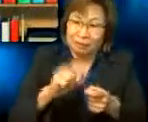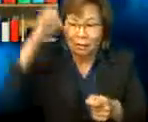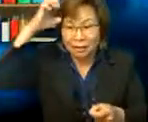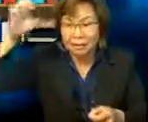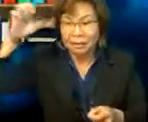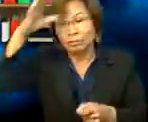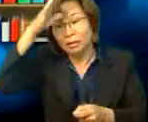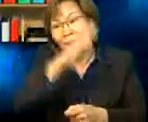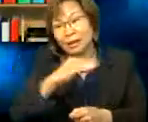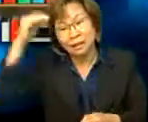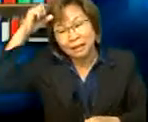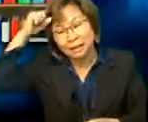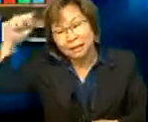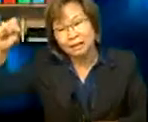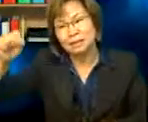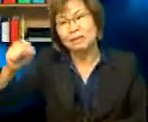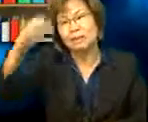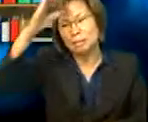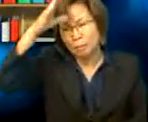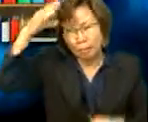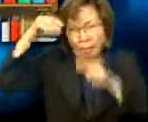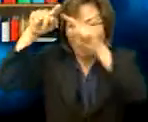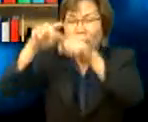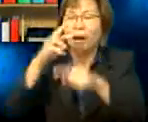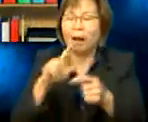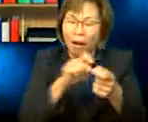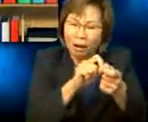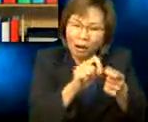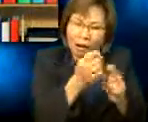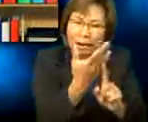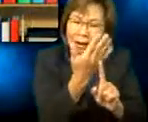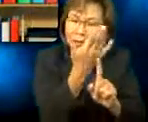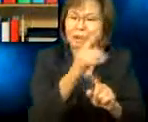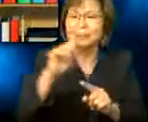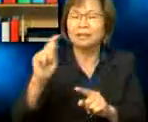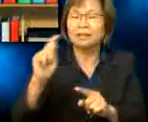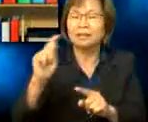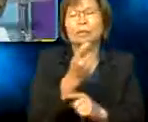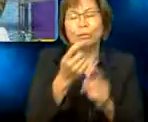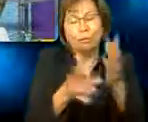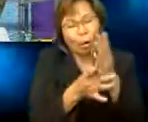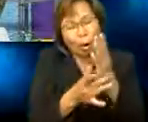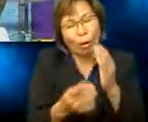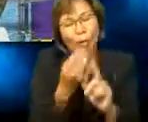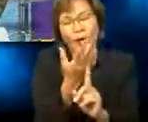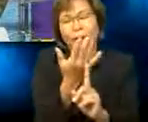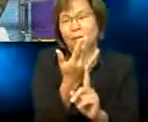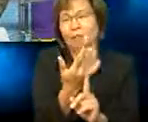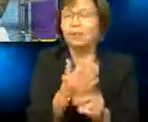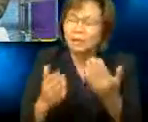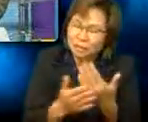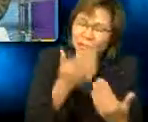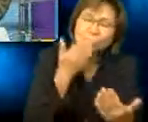his father and his brother are lighting the oil lamps. That's a simple but